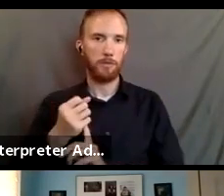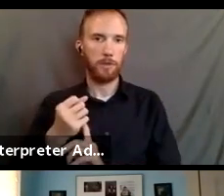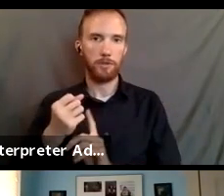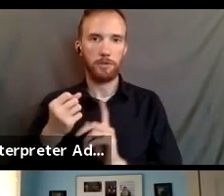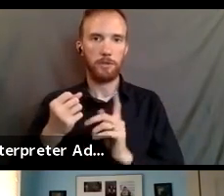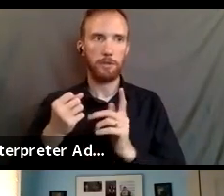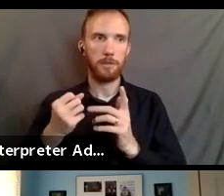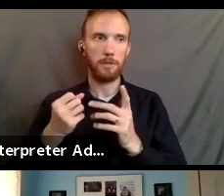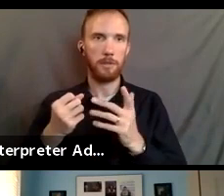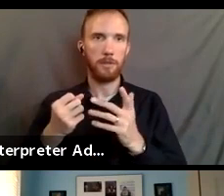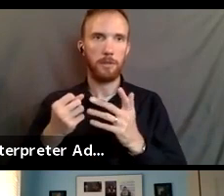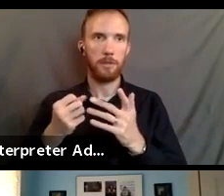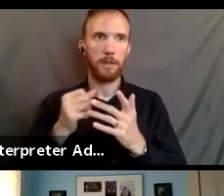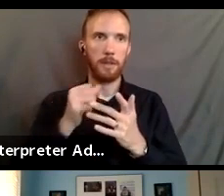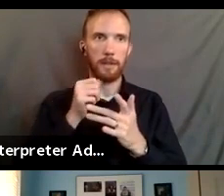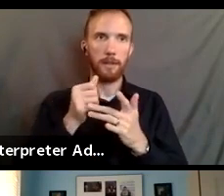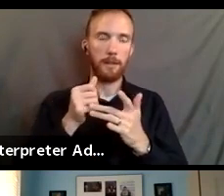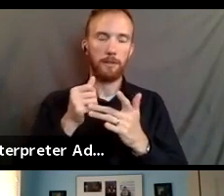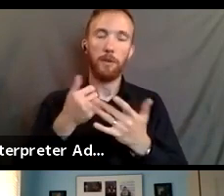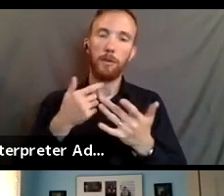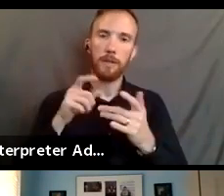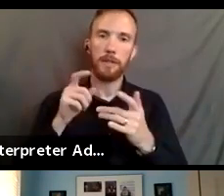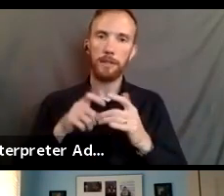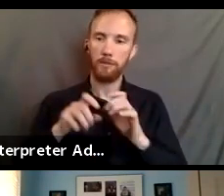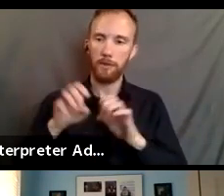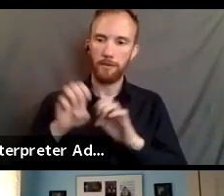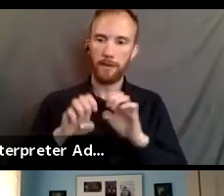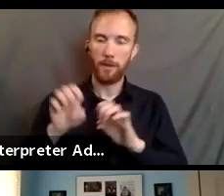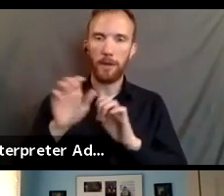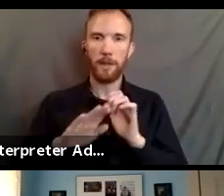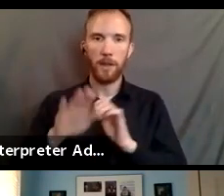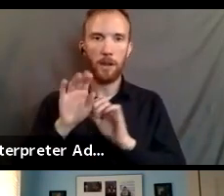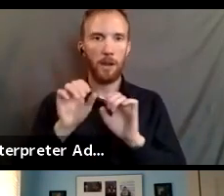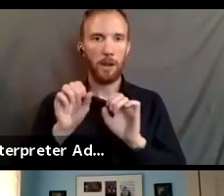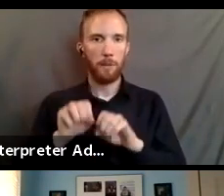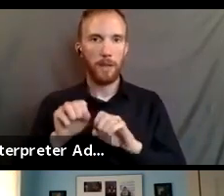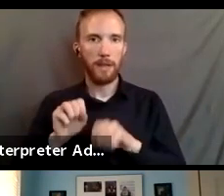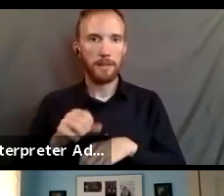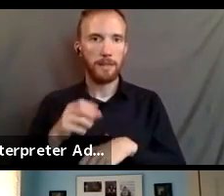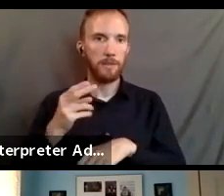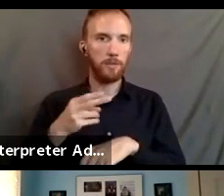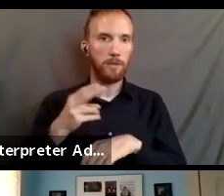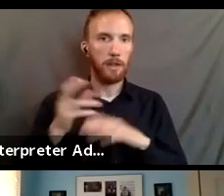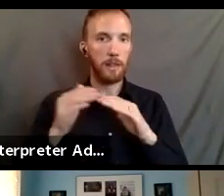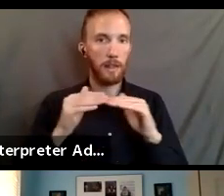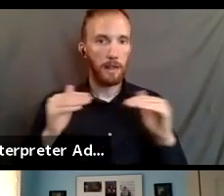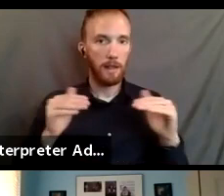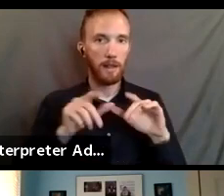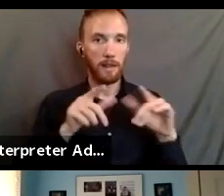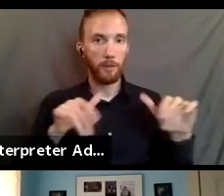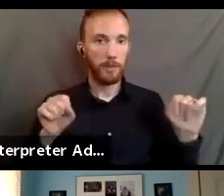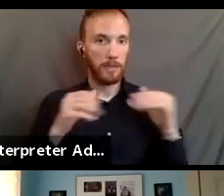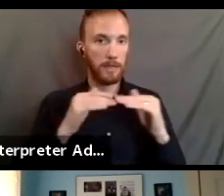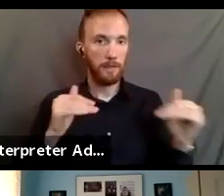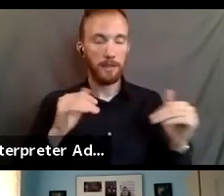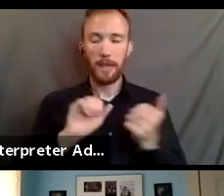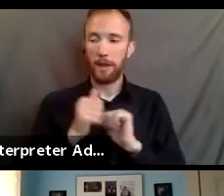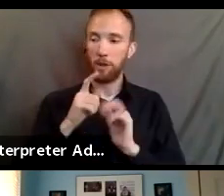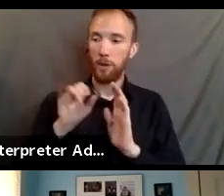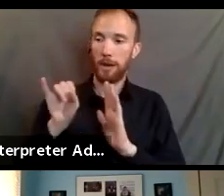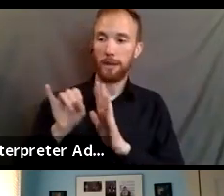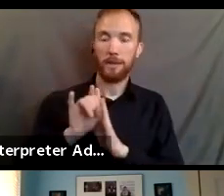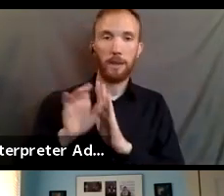child it in bilingual abilities historical and linguistic levels how can you identify his background and or his